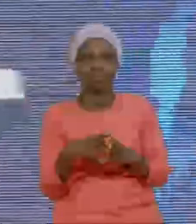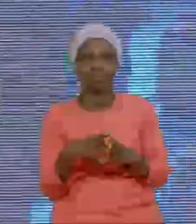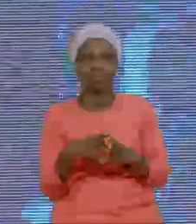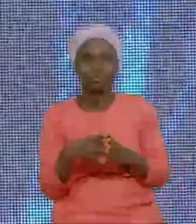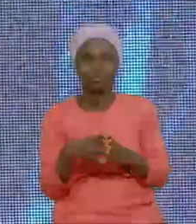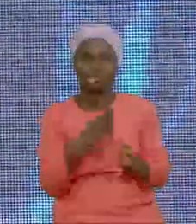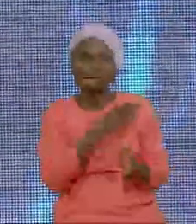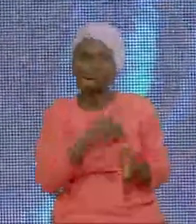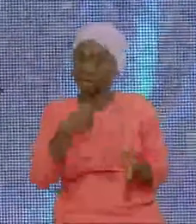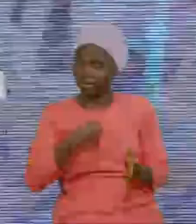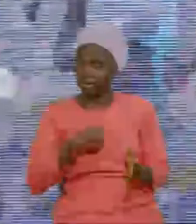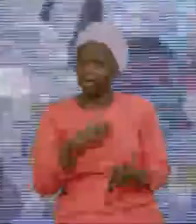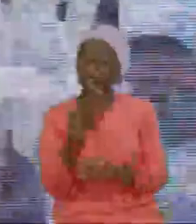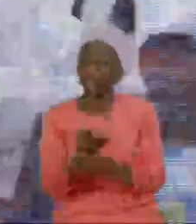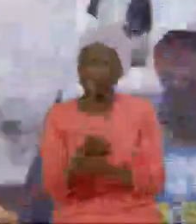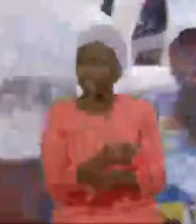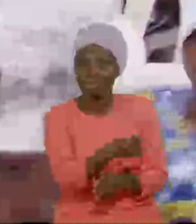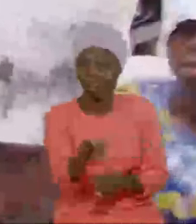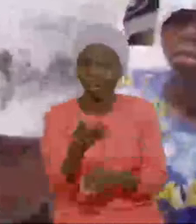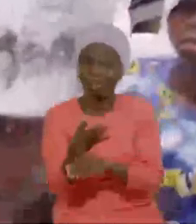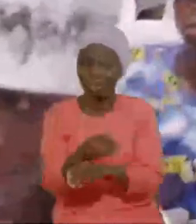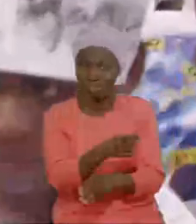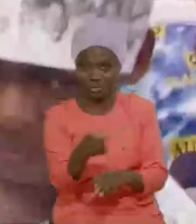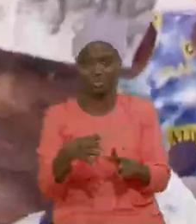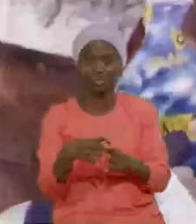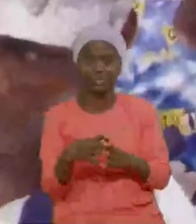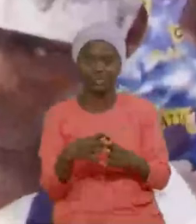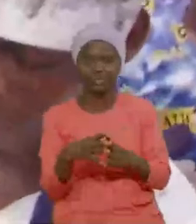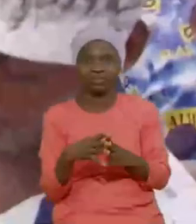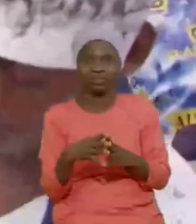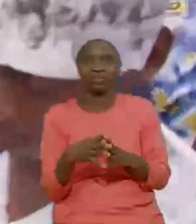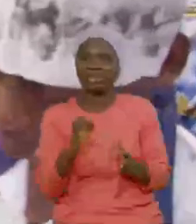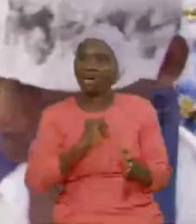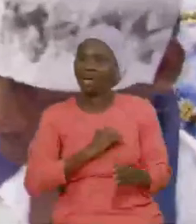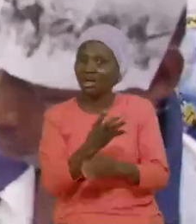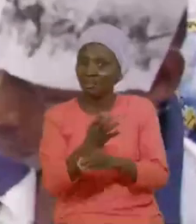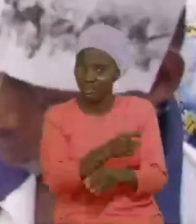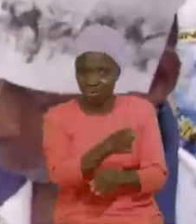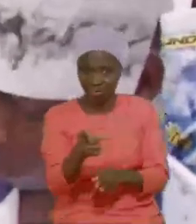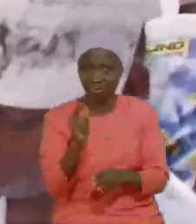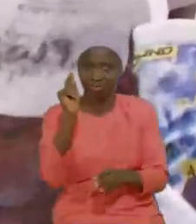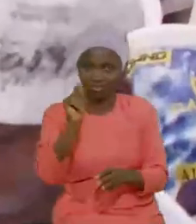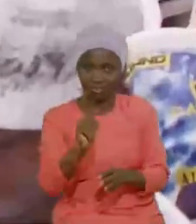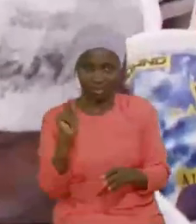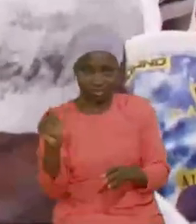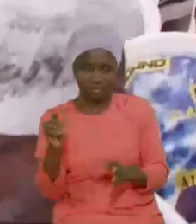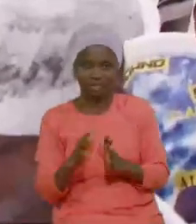And I'm pleading, I'm begging of you. I beseech you therefore,